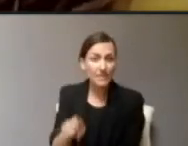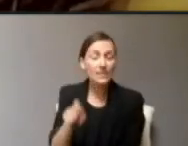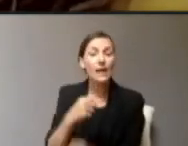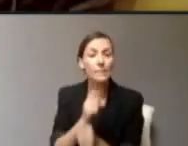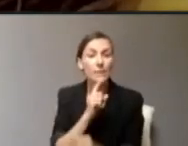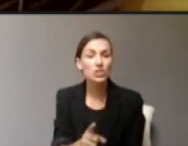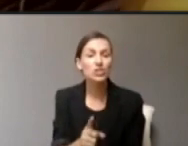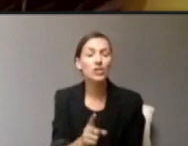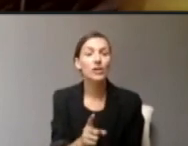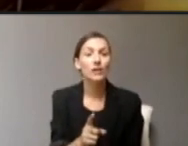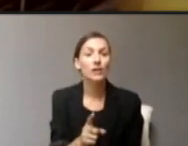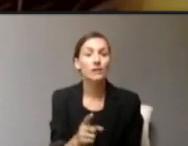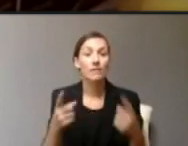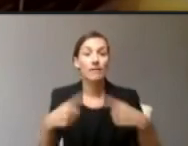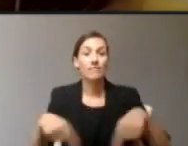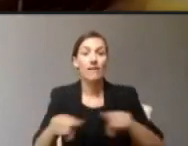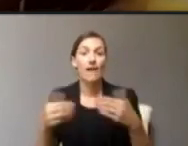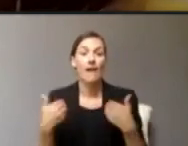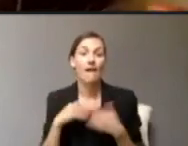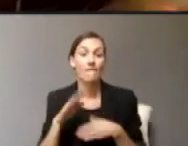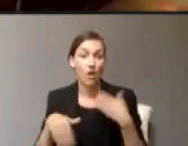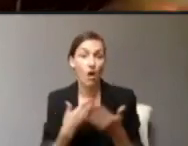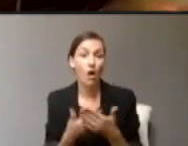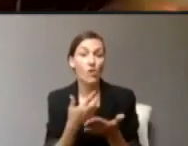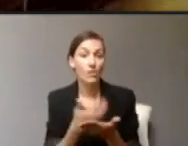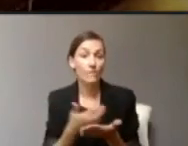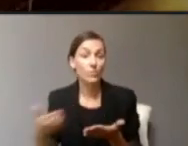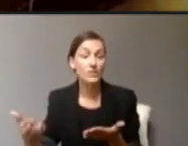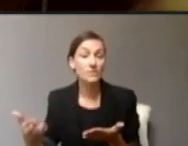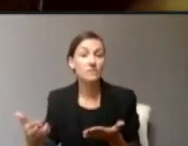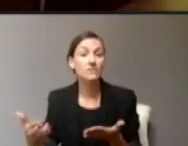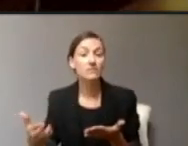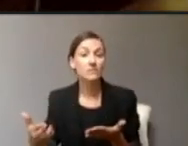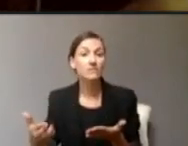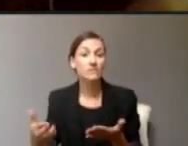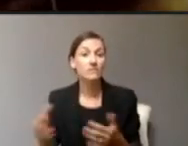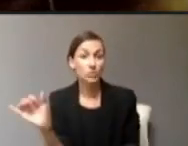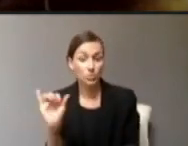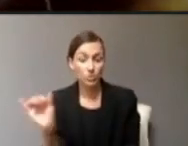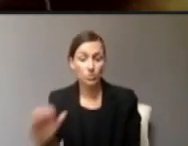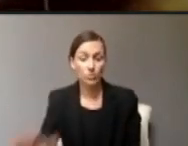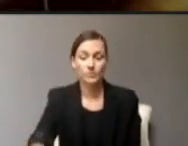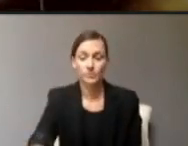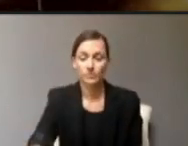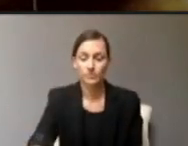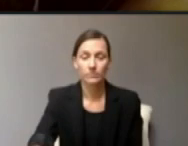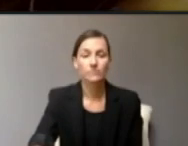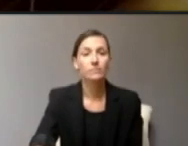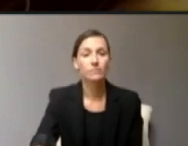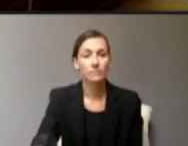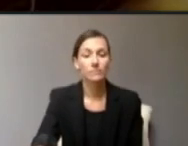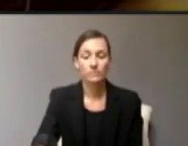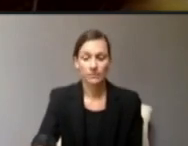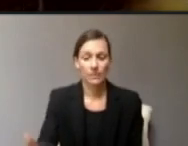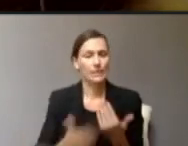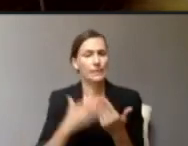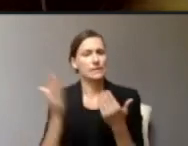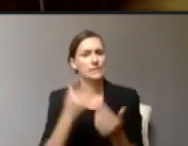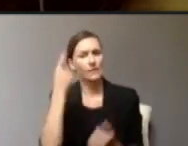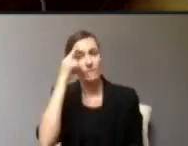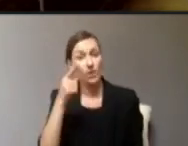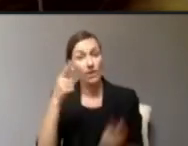sure that they have all the resources and that they're accurate to them and convenient for them and their